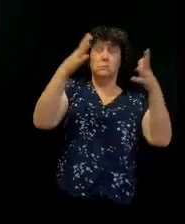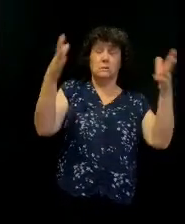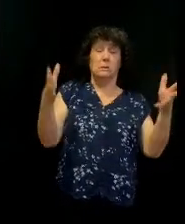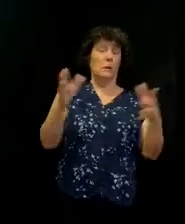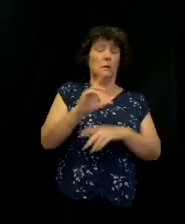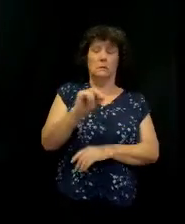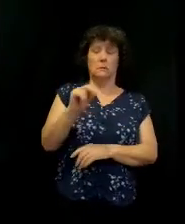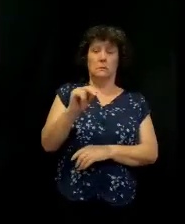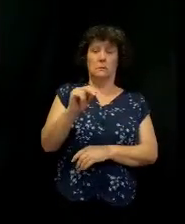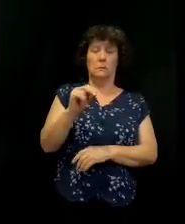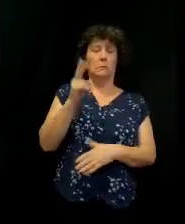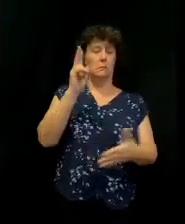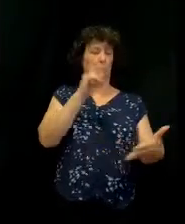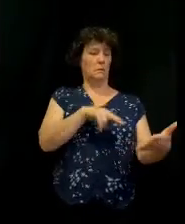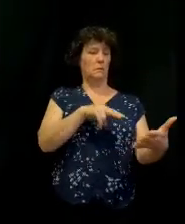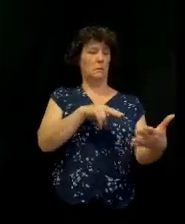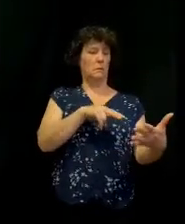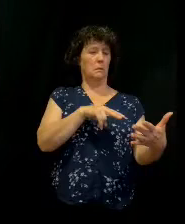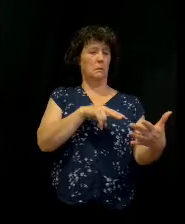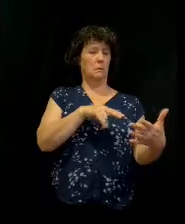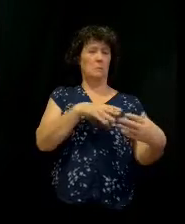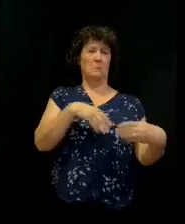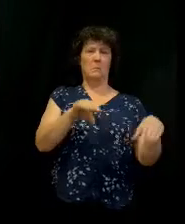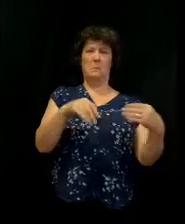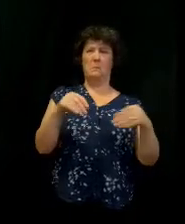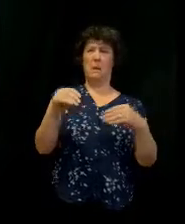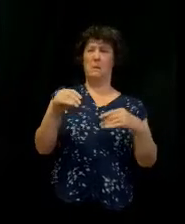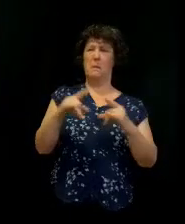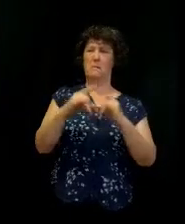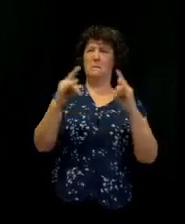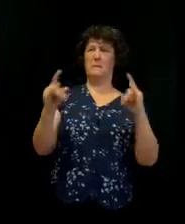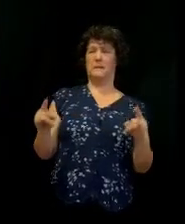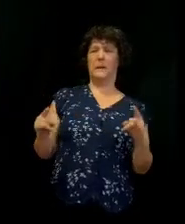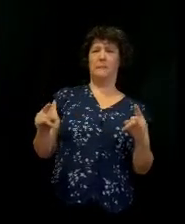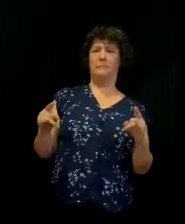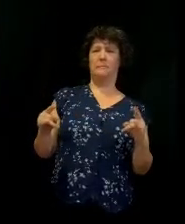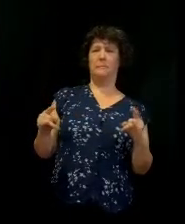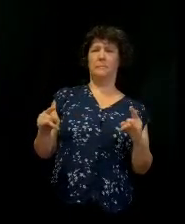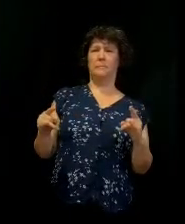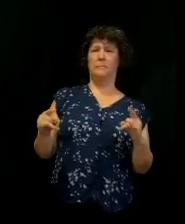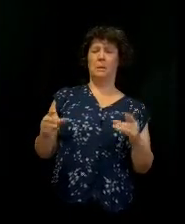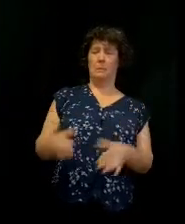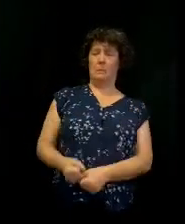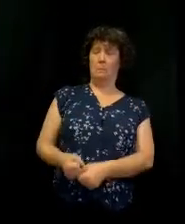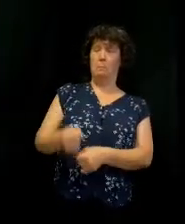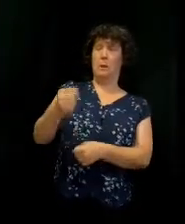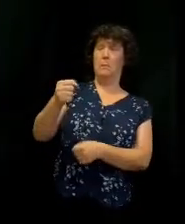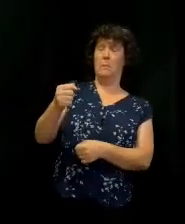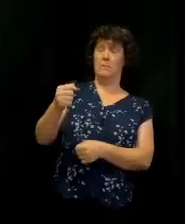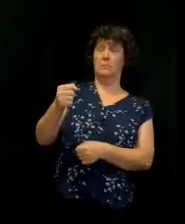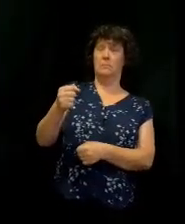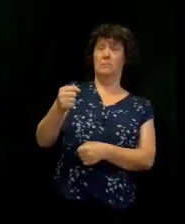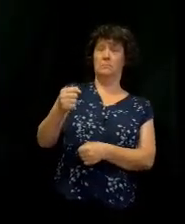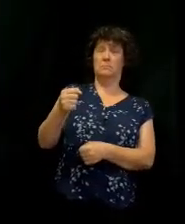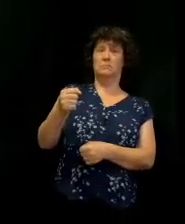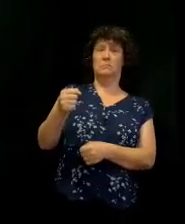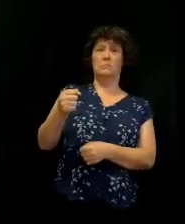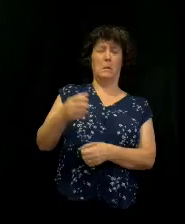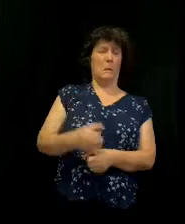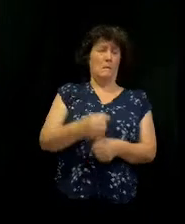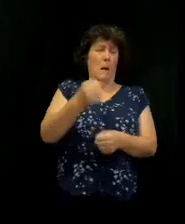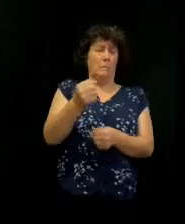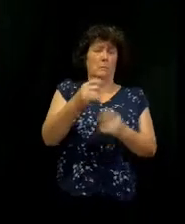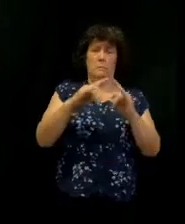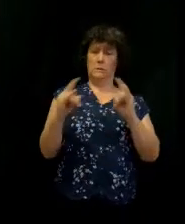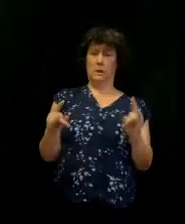But really, if you start looking, it was a merchant's tent. Just something like a pop-up. Like a pop-up. That's what he made. He made a pop-up. We're going put it down here to our terms. It was a pop